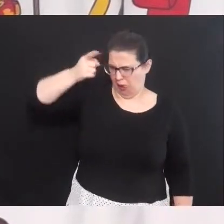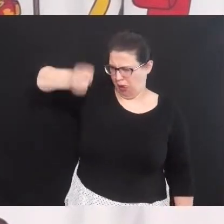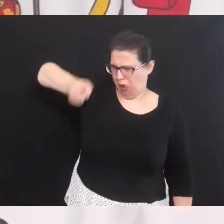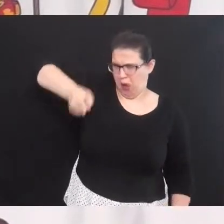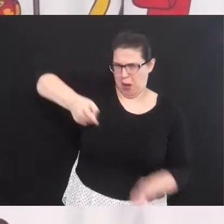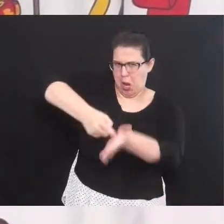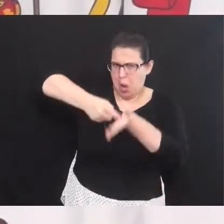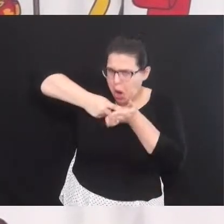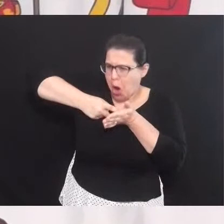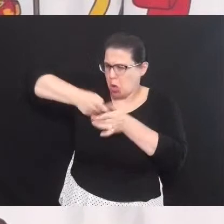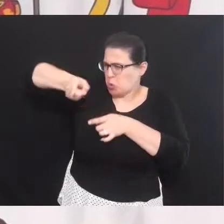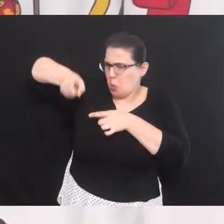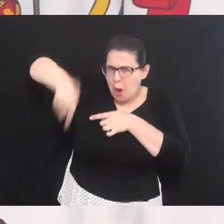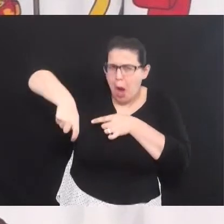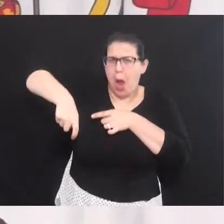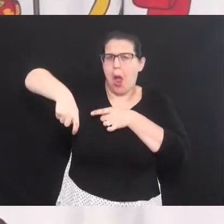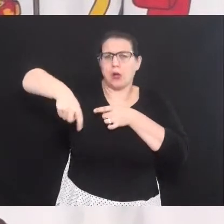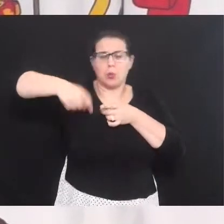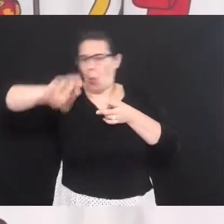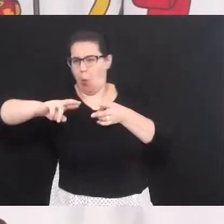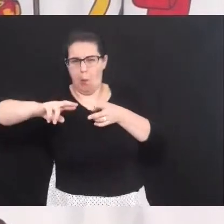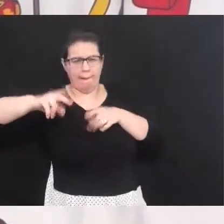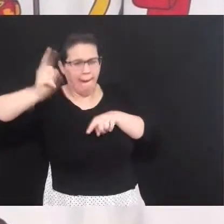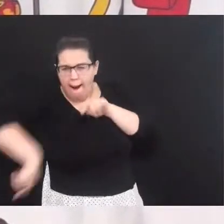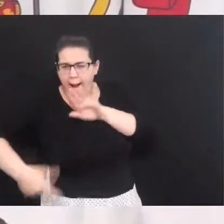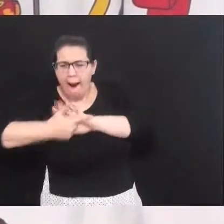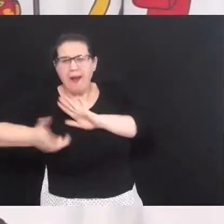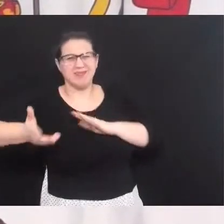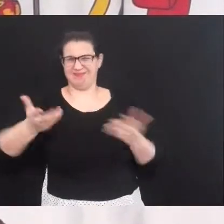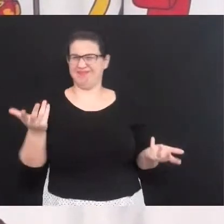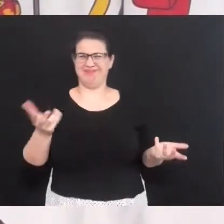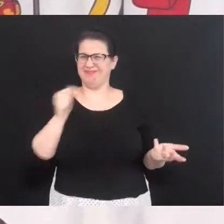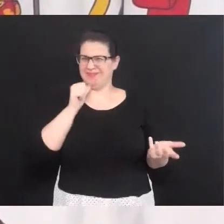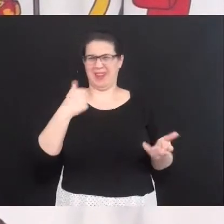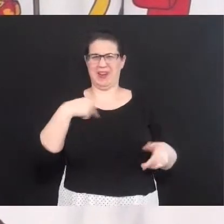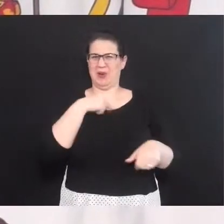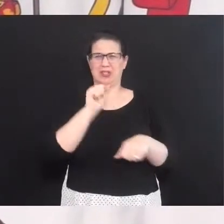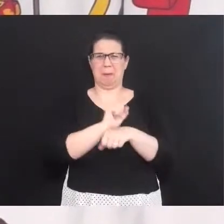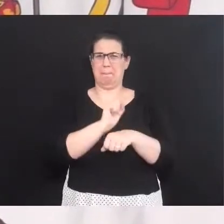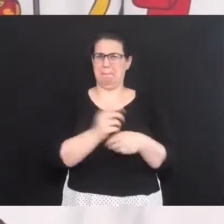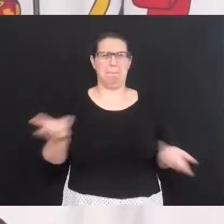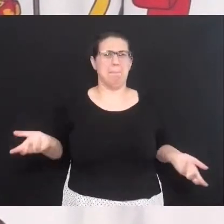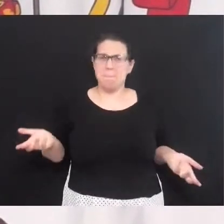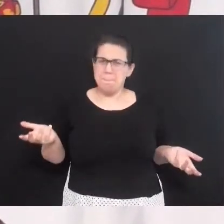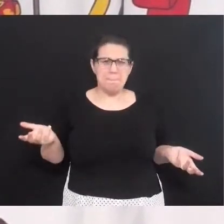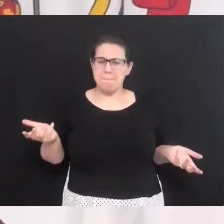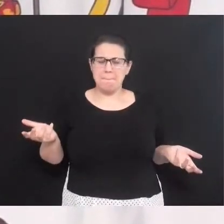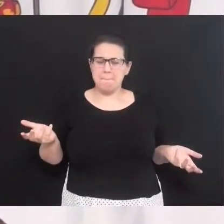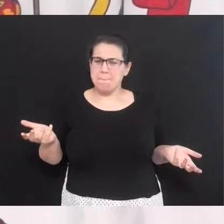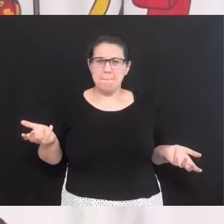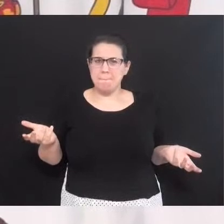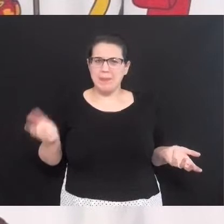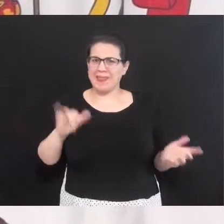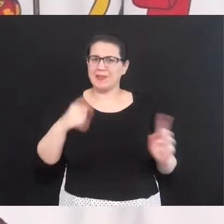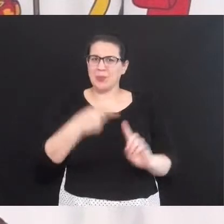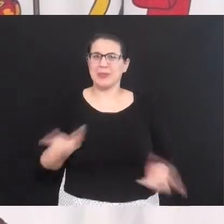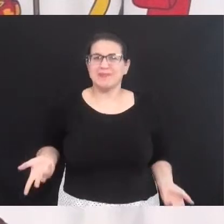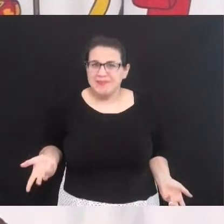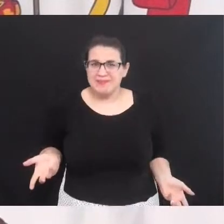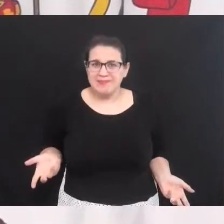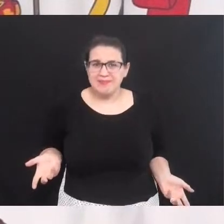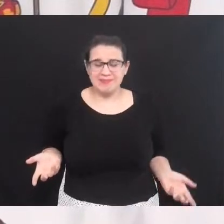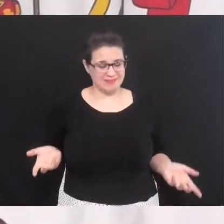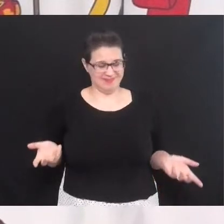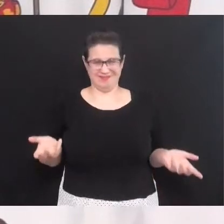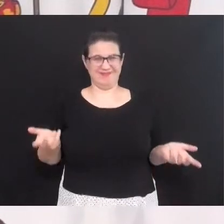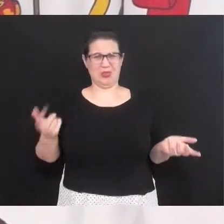or to tell that business that they can't do that, we don't have any business doing that. That's all there is to it. That is not for